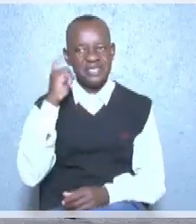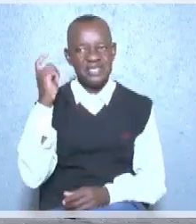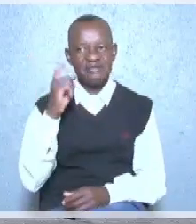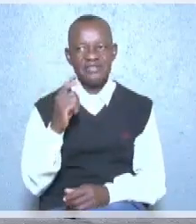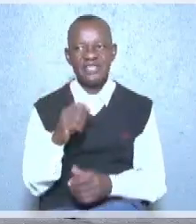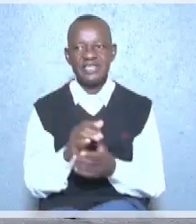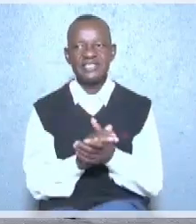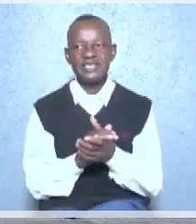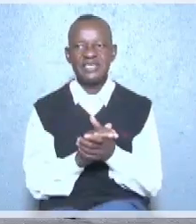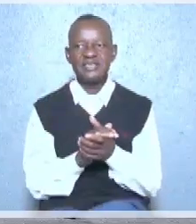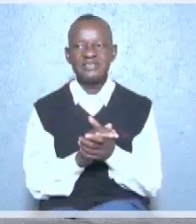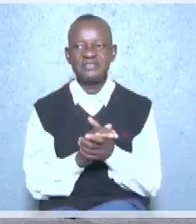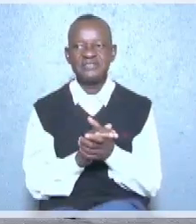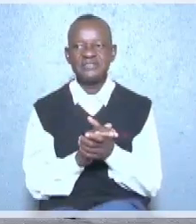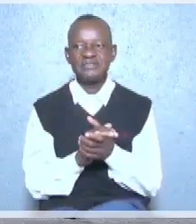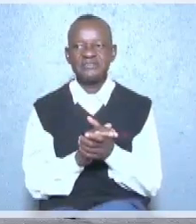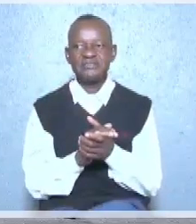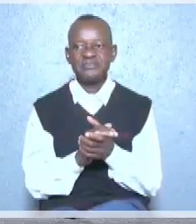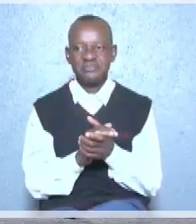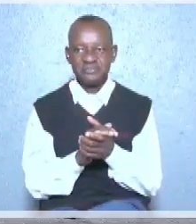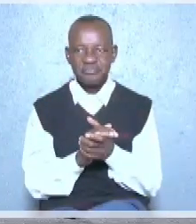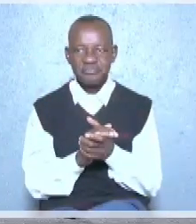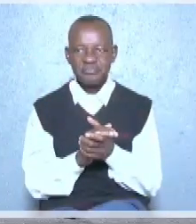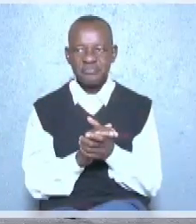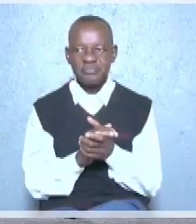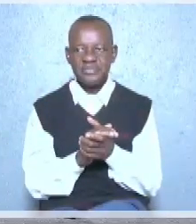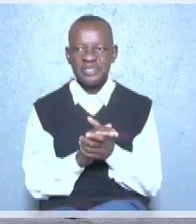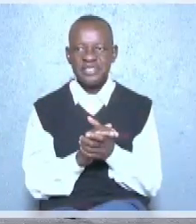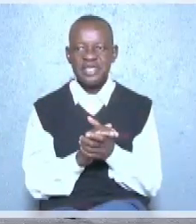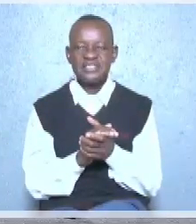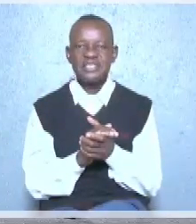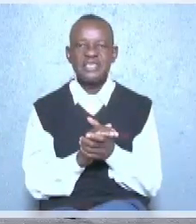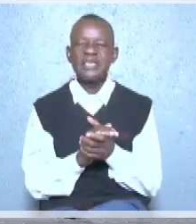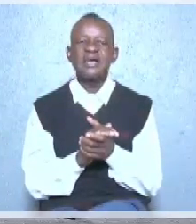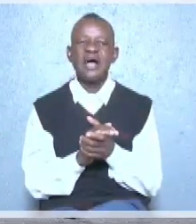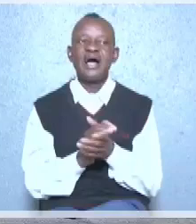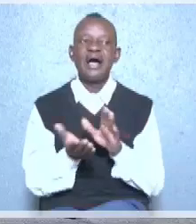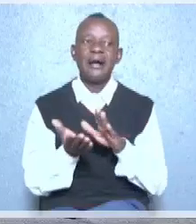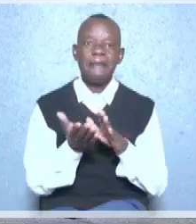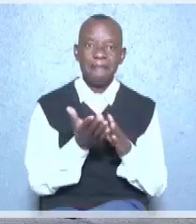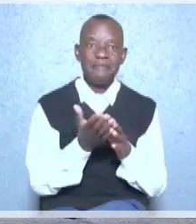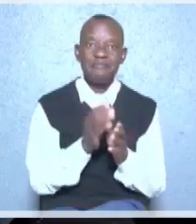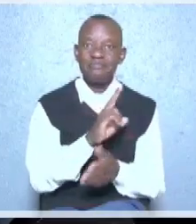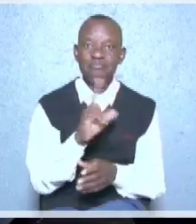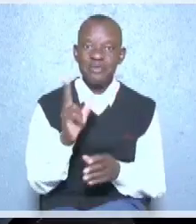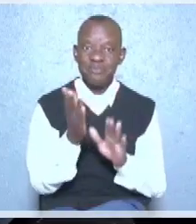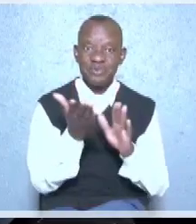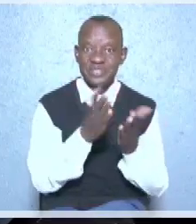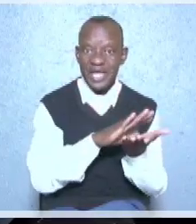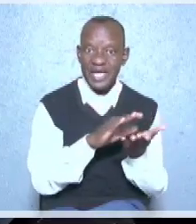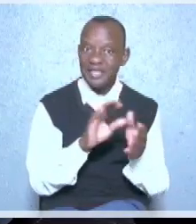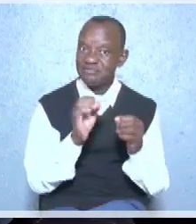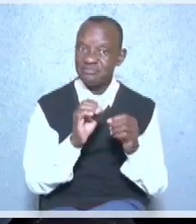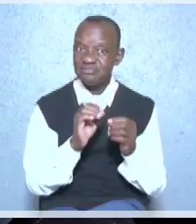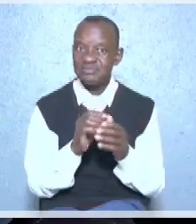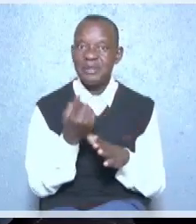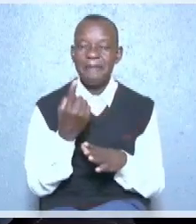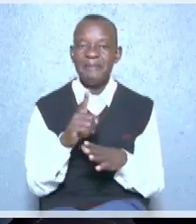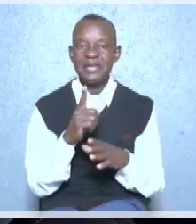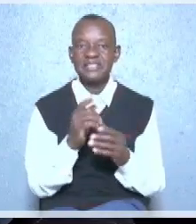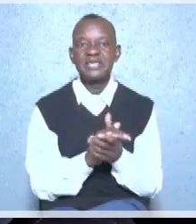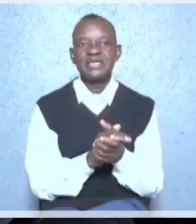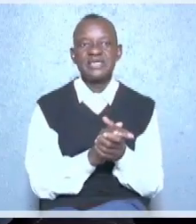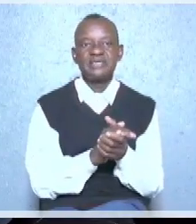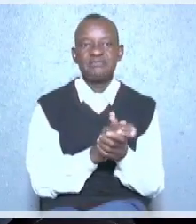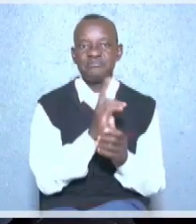die. I believe where he is, and hearing us speaking or saying things that we are saying now, and